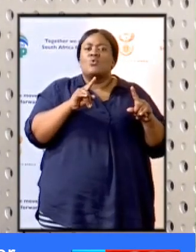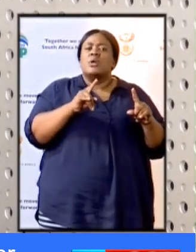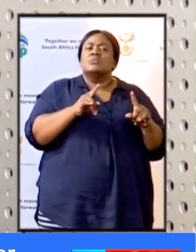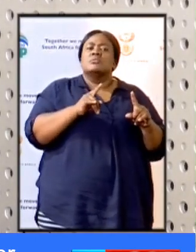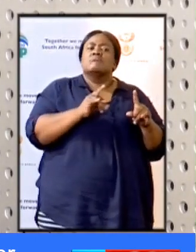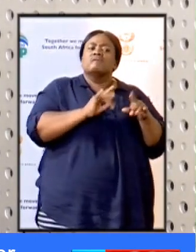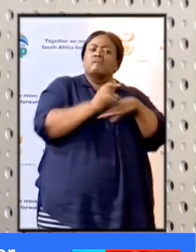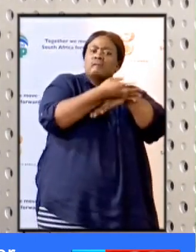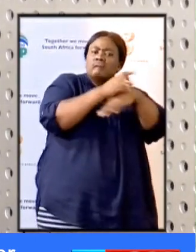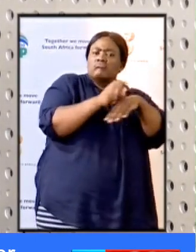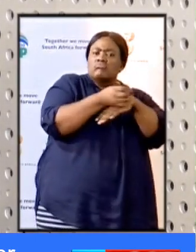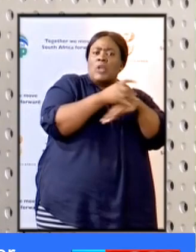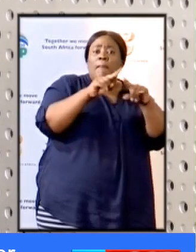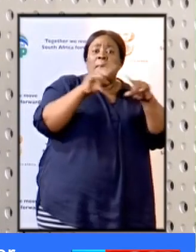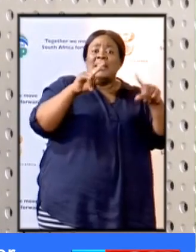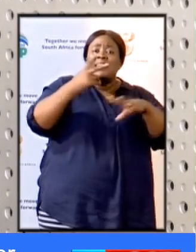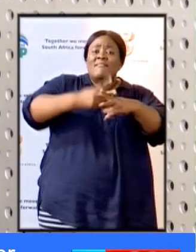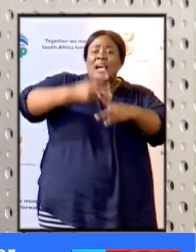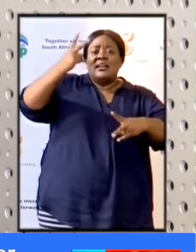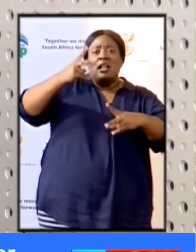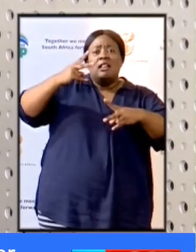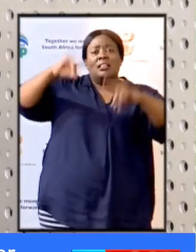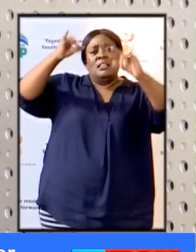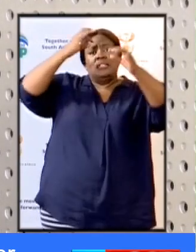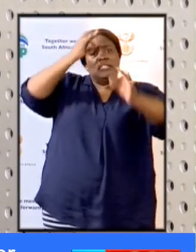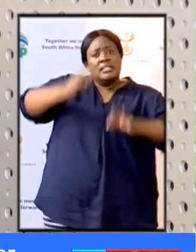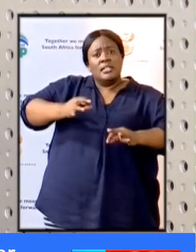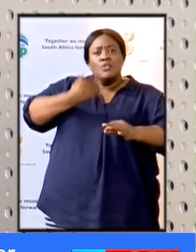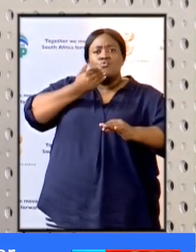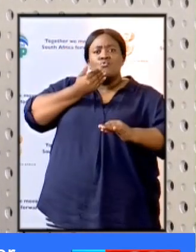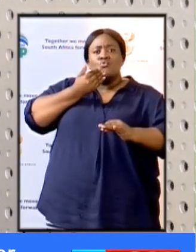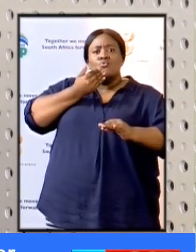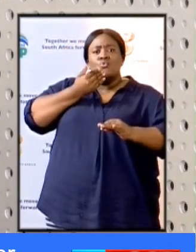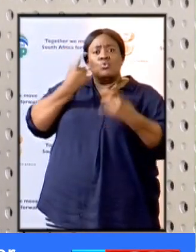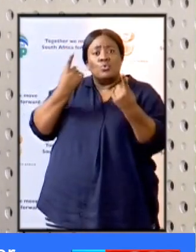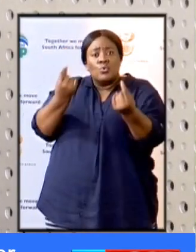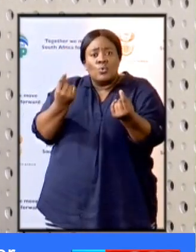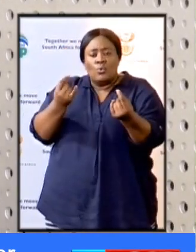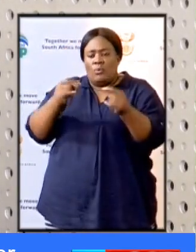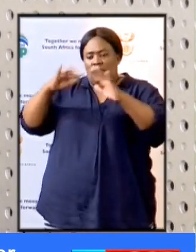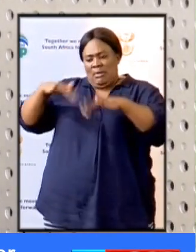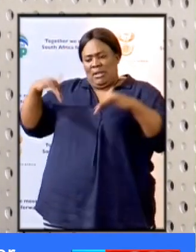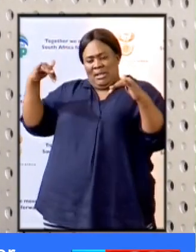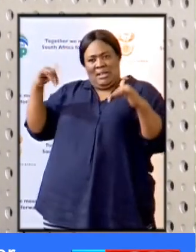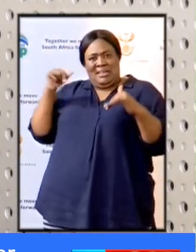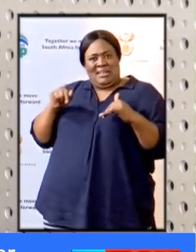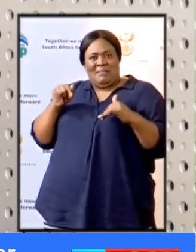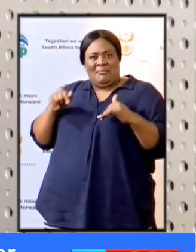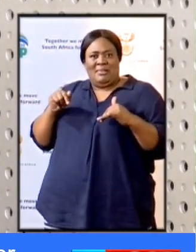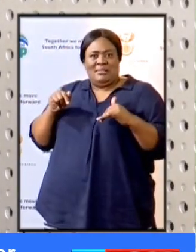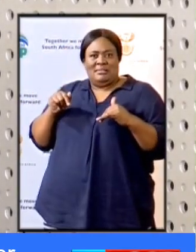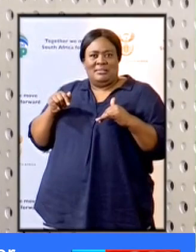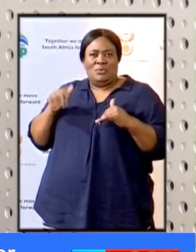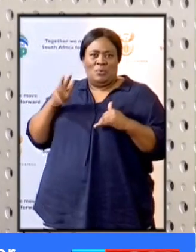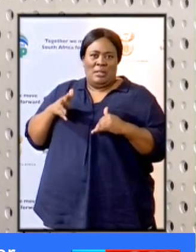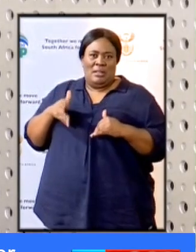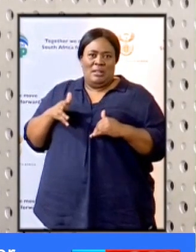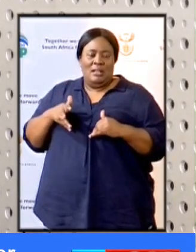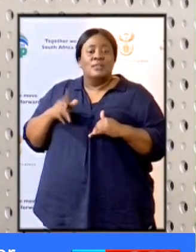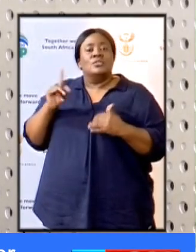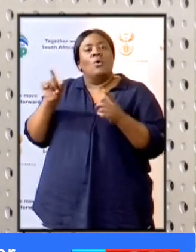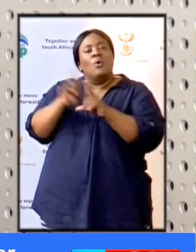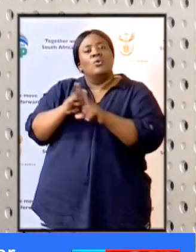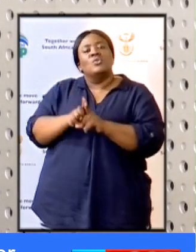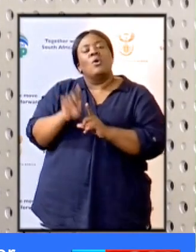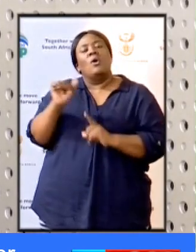cabinet. We're having a document through which we're consulting and getting people's views. And the other area we're